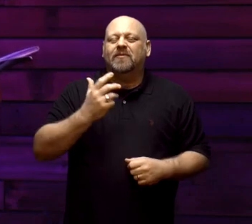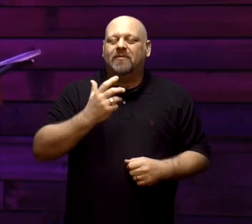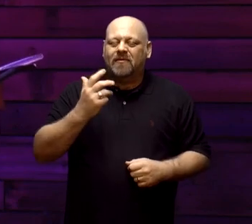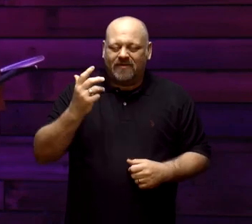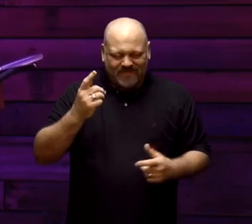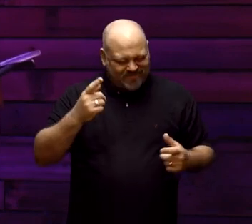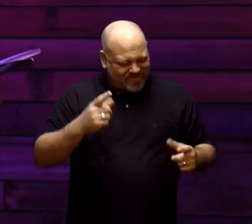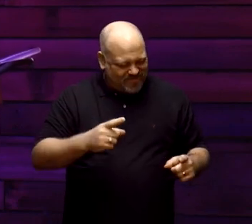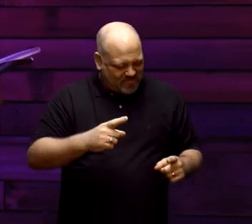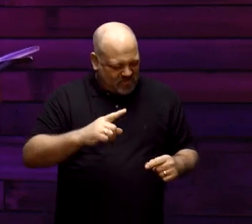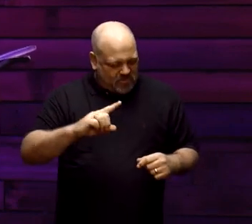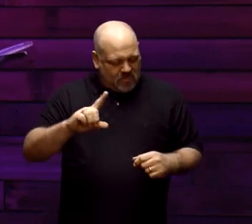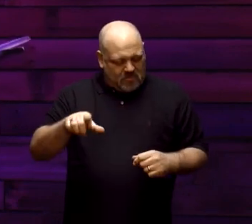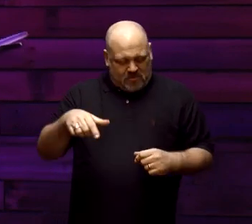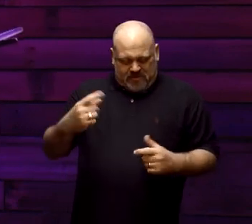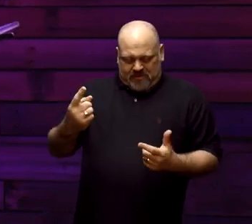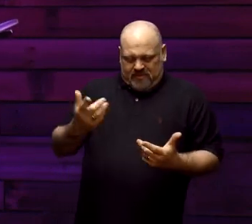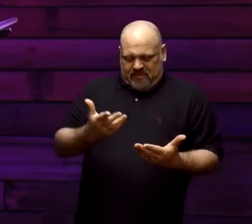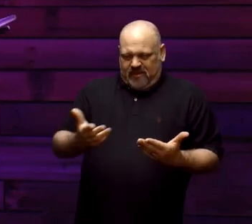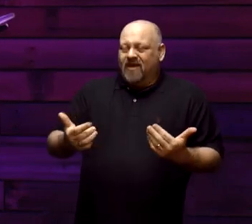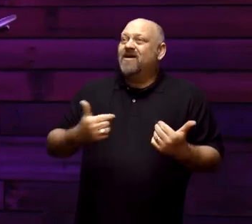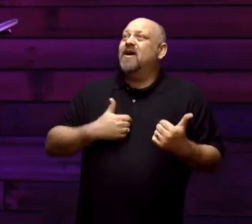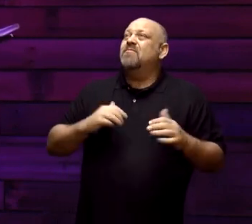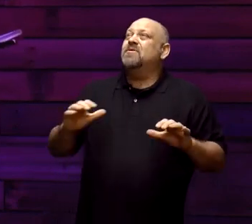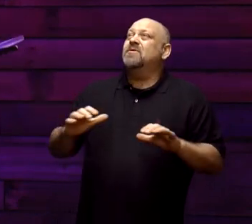I can only imagine when all I'll do